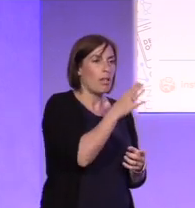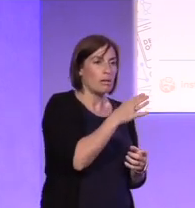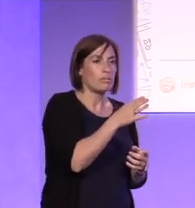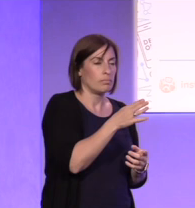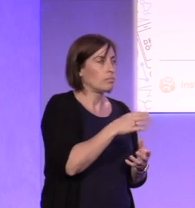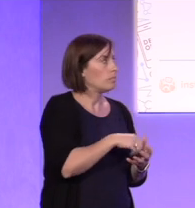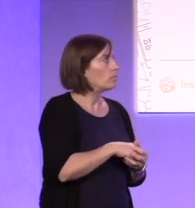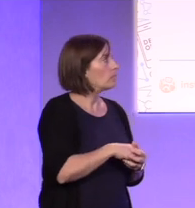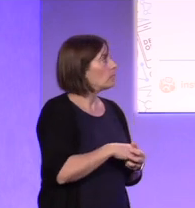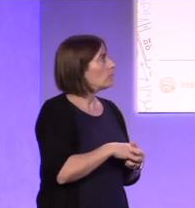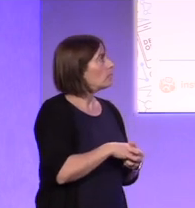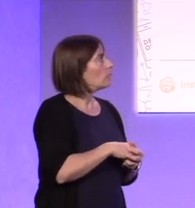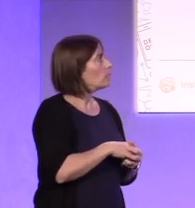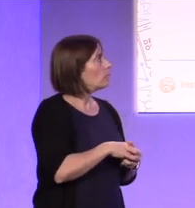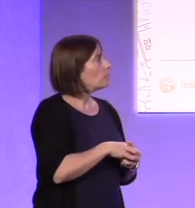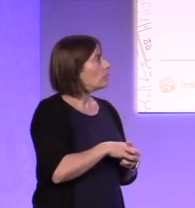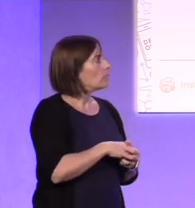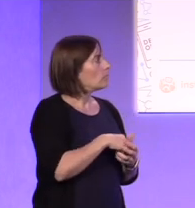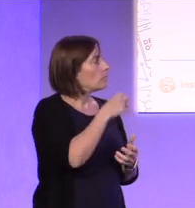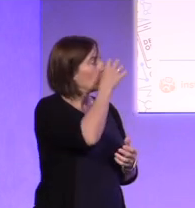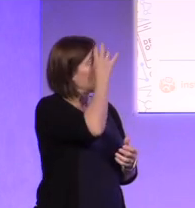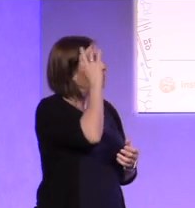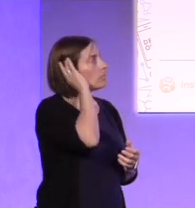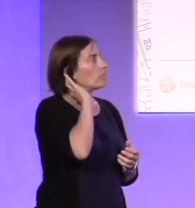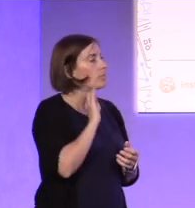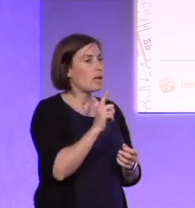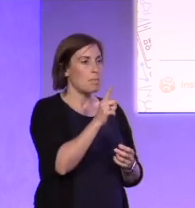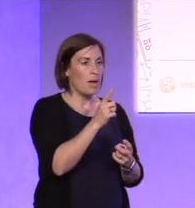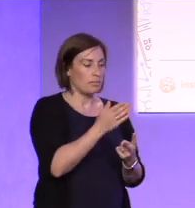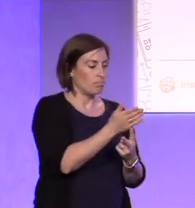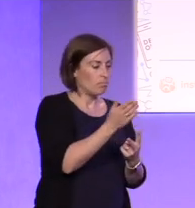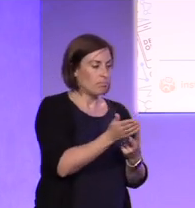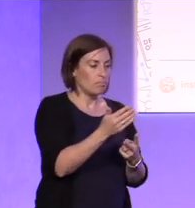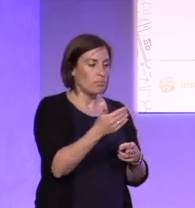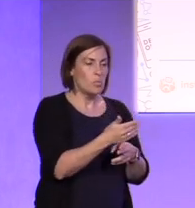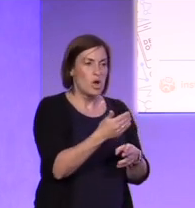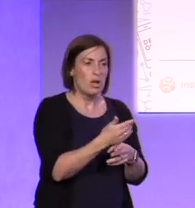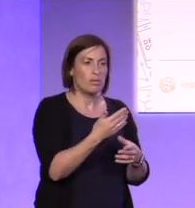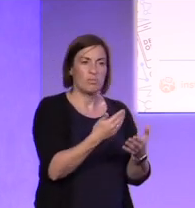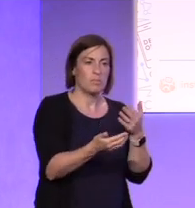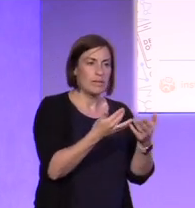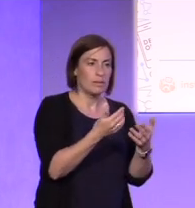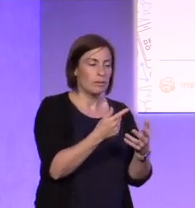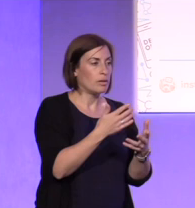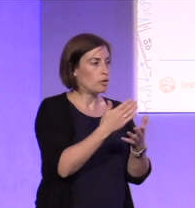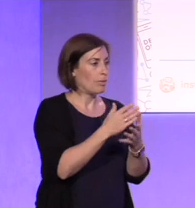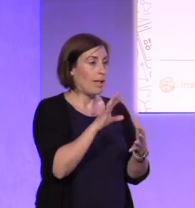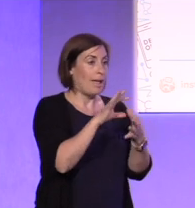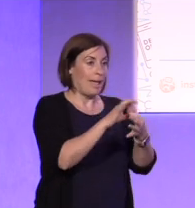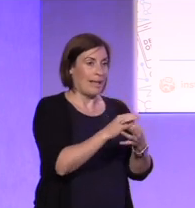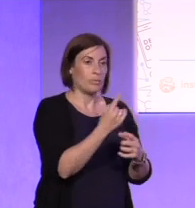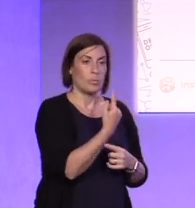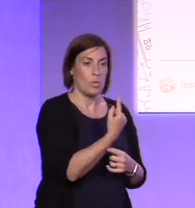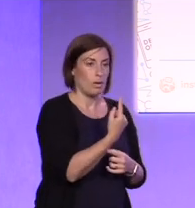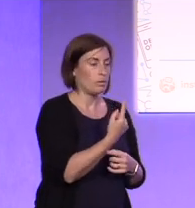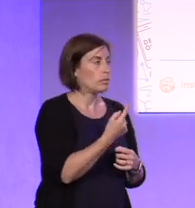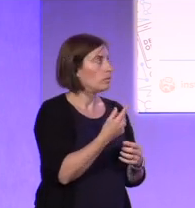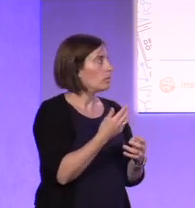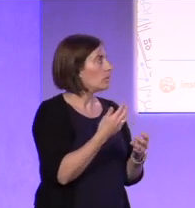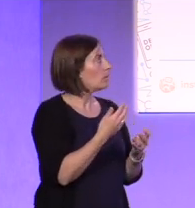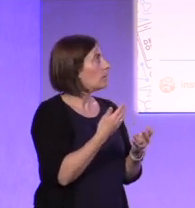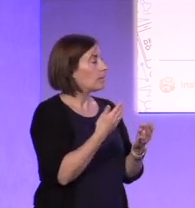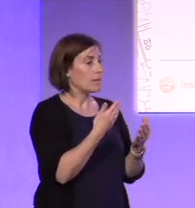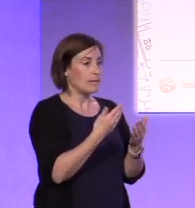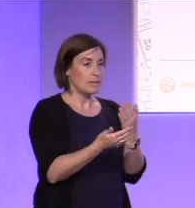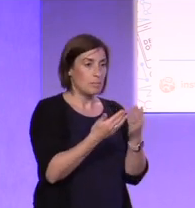regardless of all of these differences, we found that they shared one thing in common, that it doesn't matter how many people that you throw at them, eventually you start to hit the